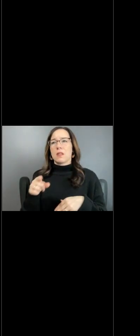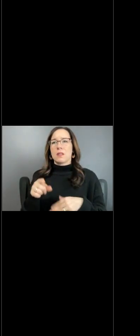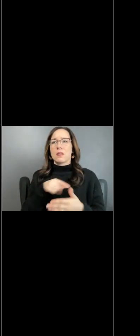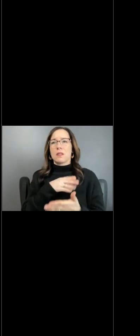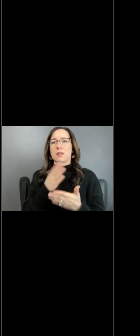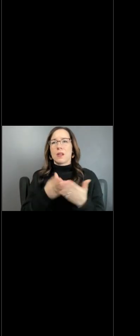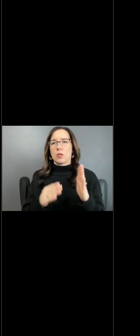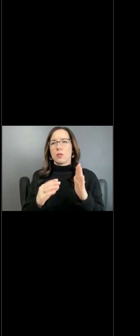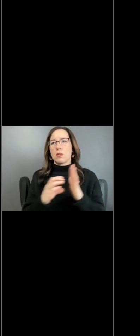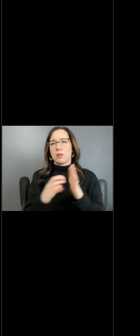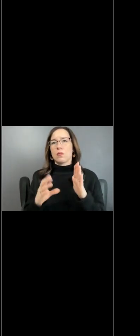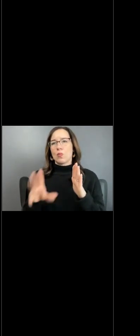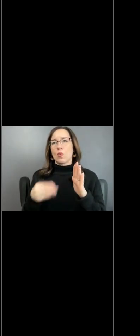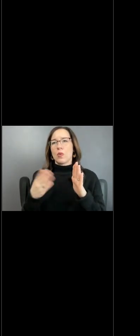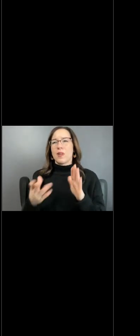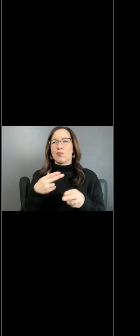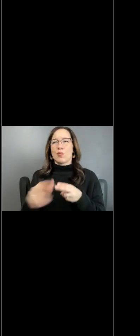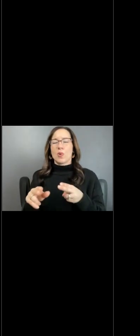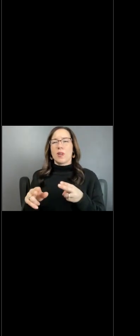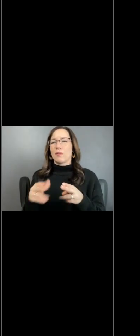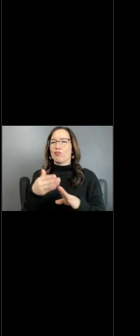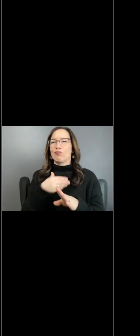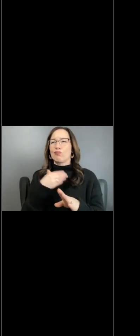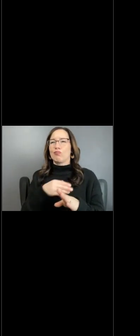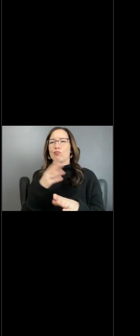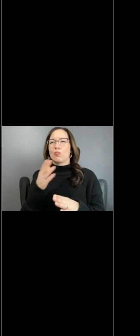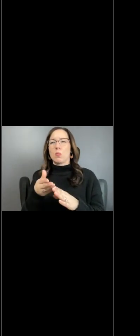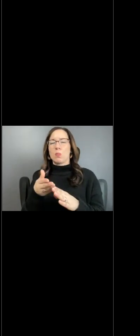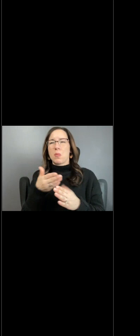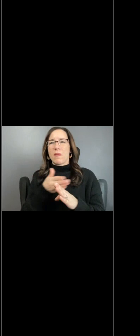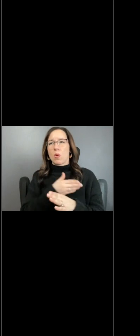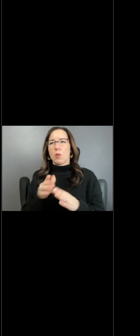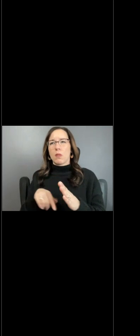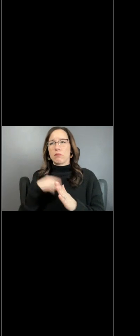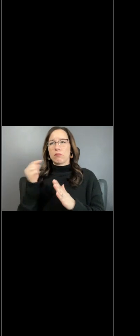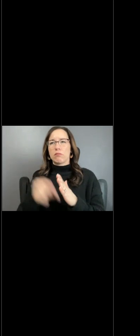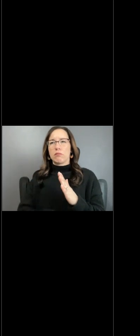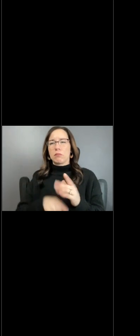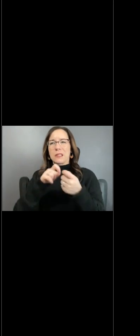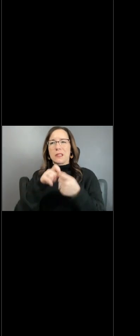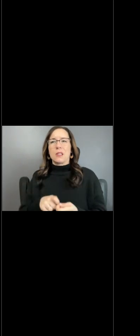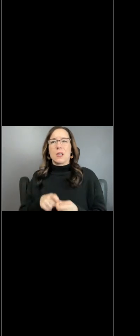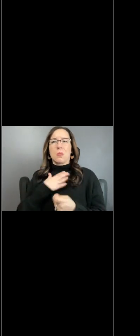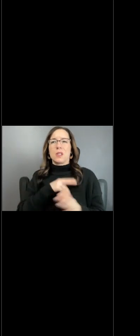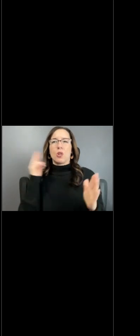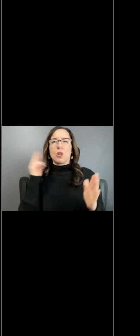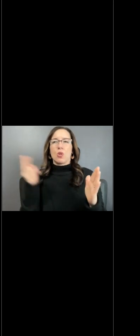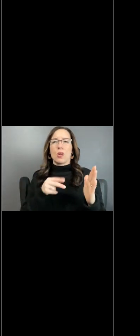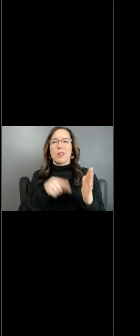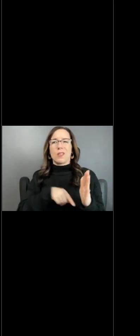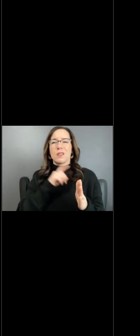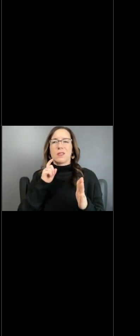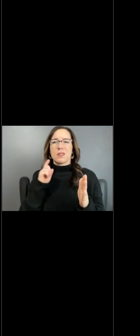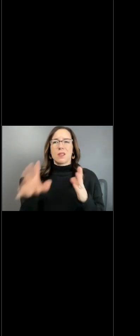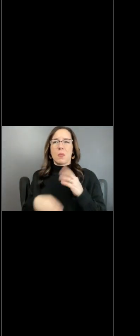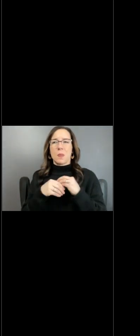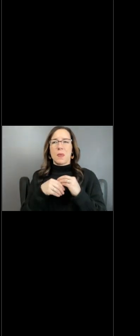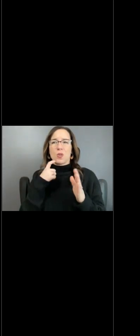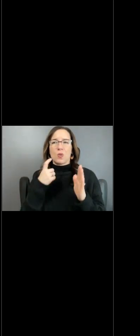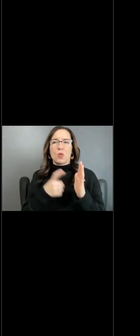This section provides a brief preview. Please refer to this supplemental notice